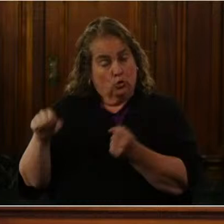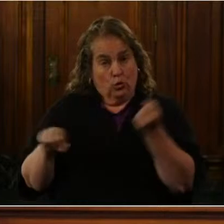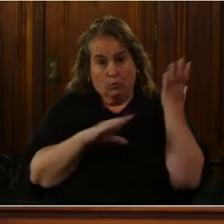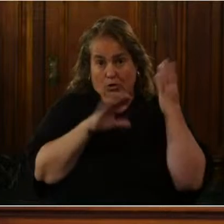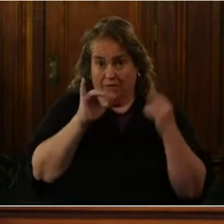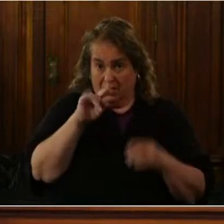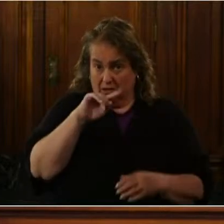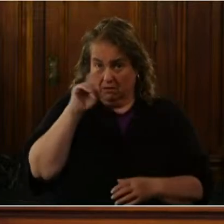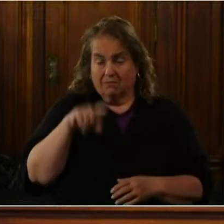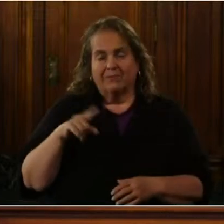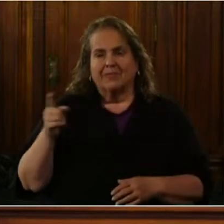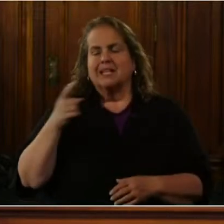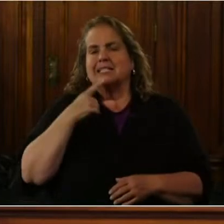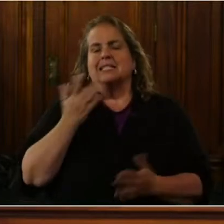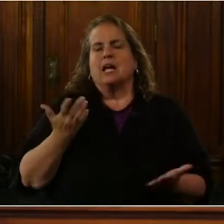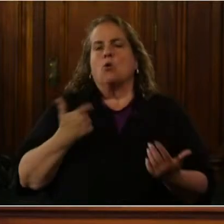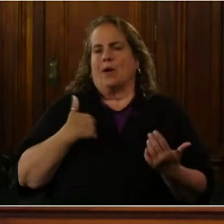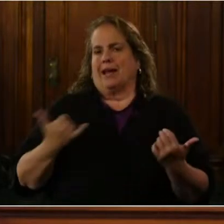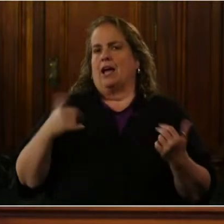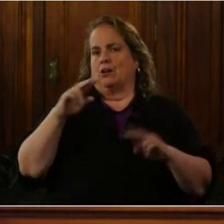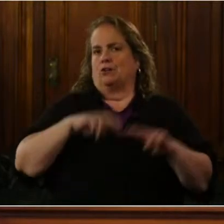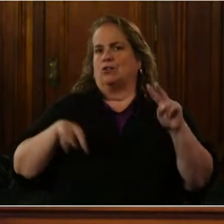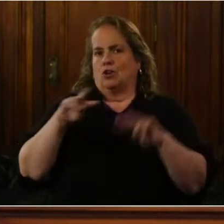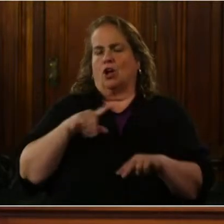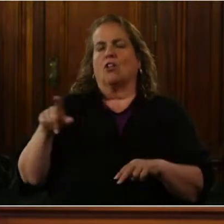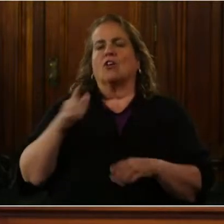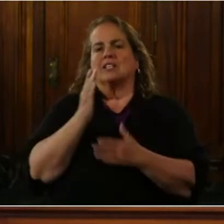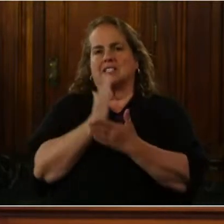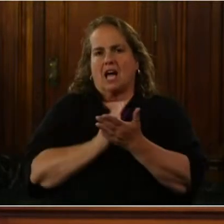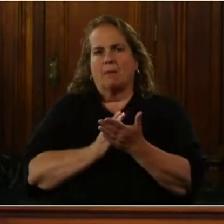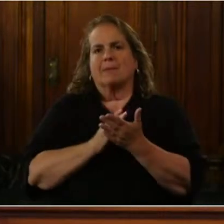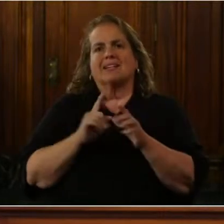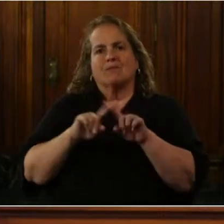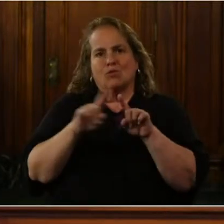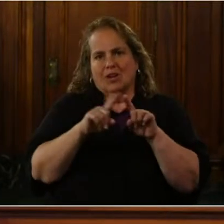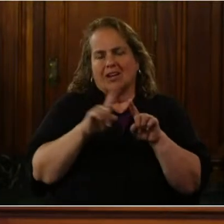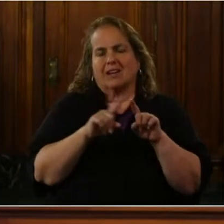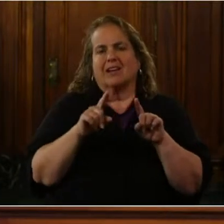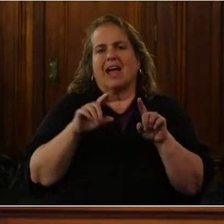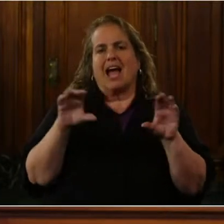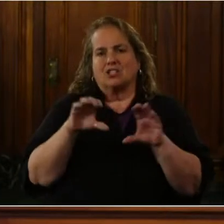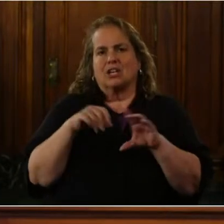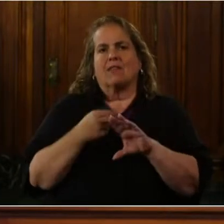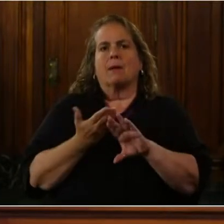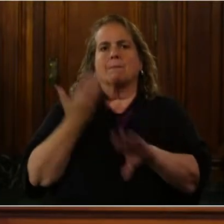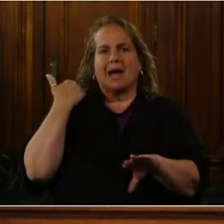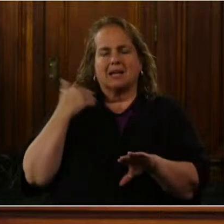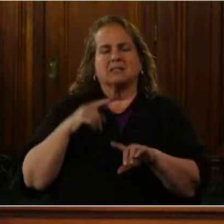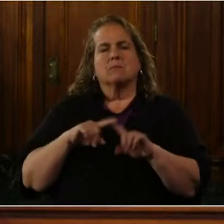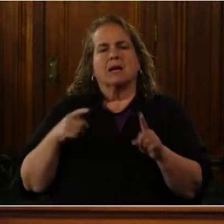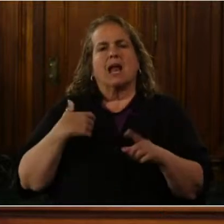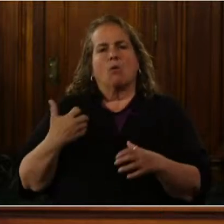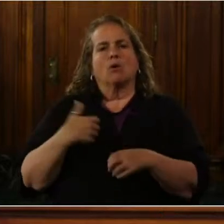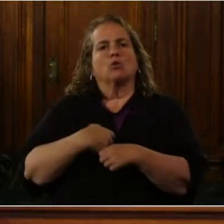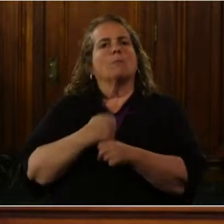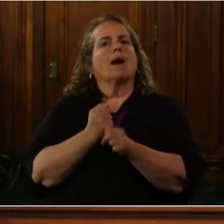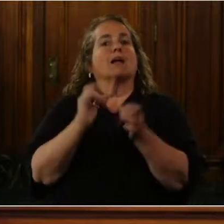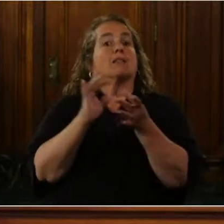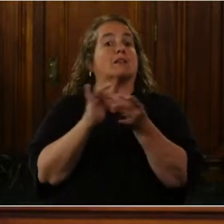different actions in the past, but listen, I just want to make the statement